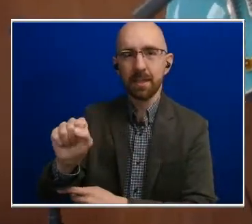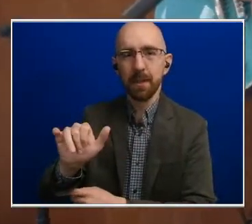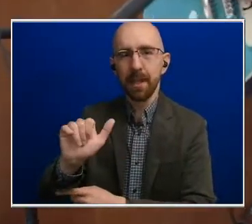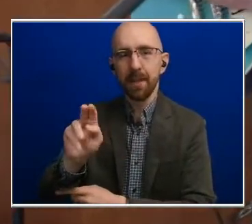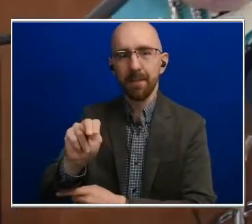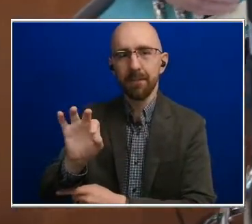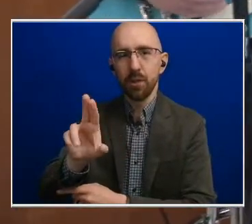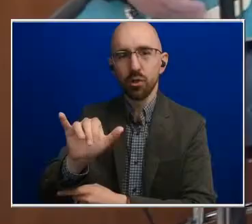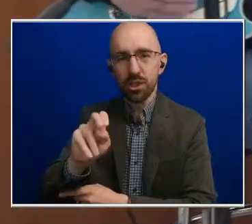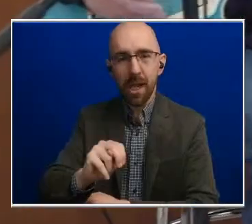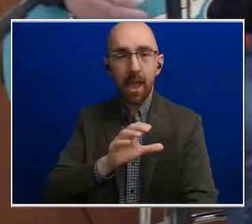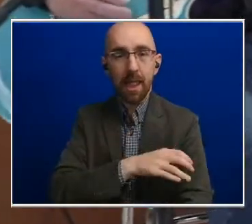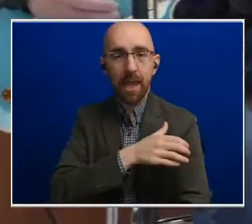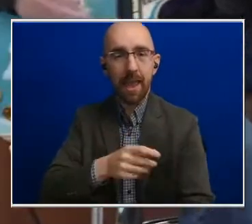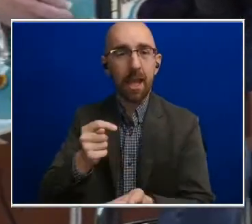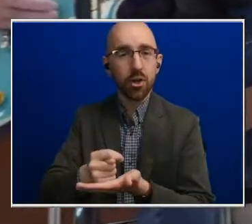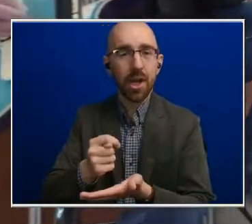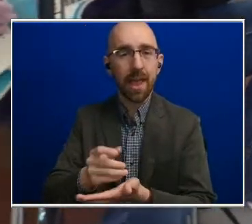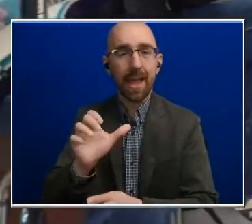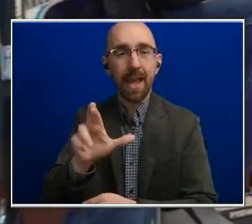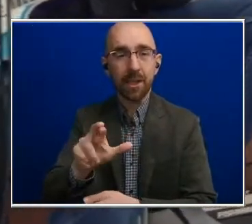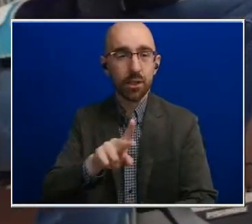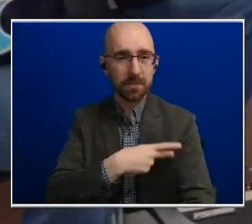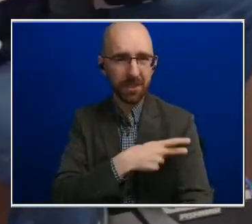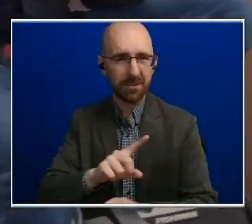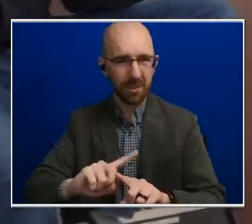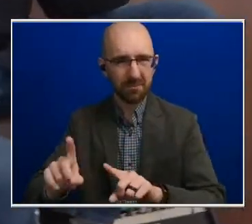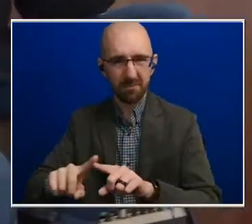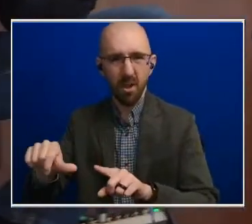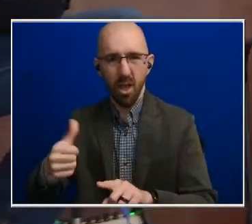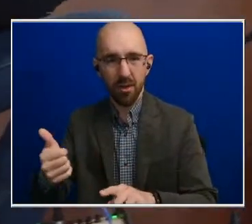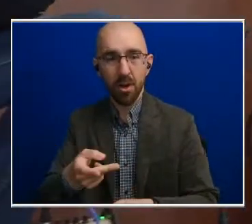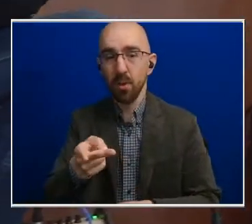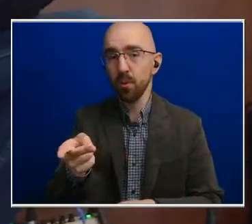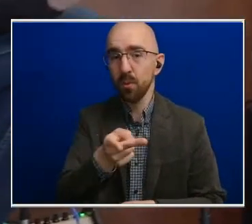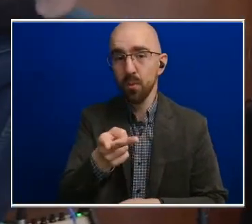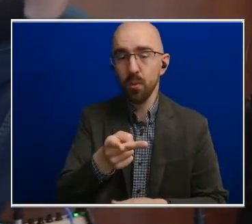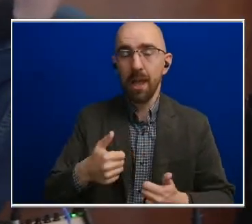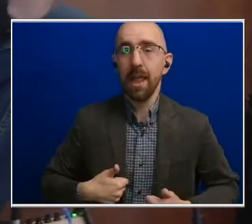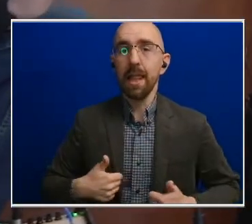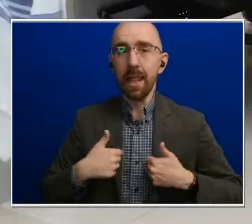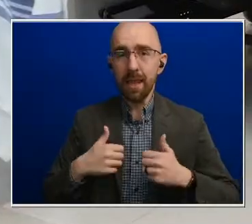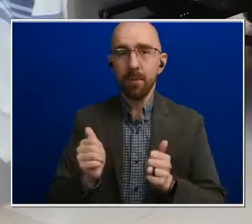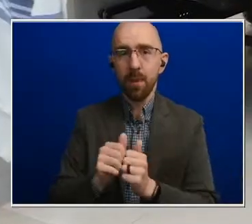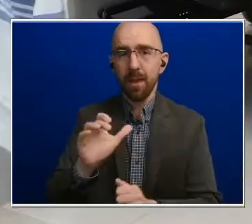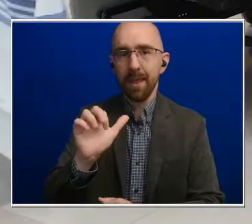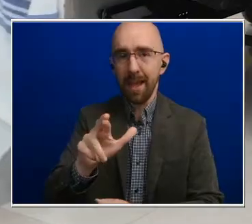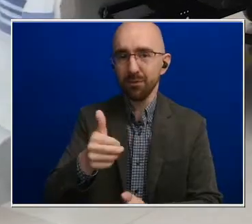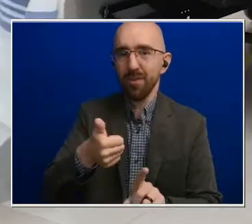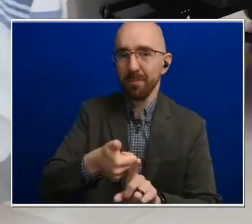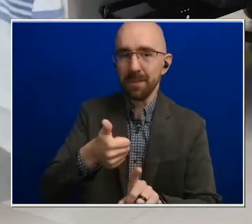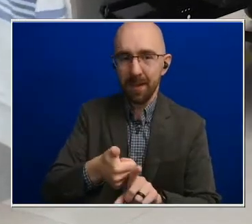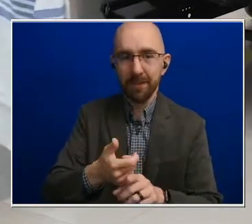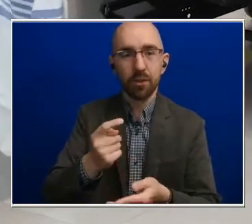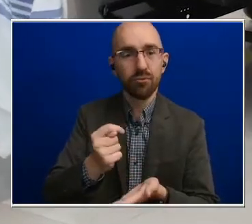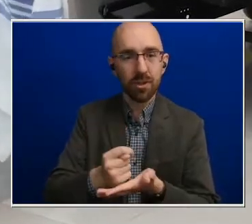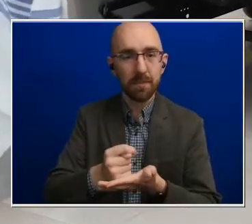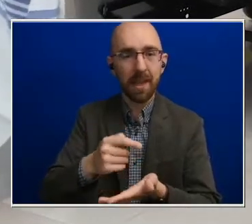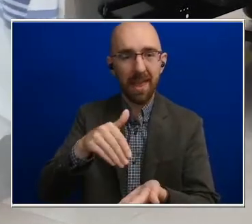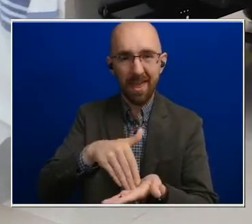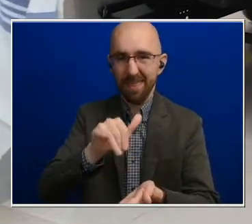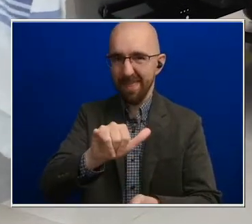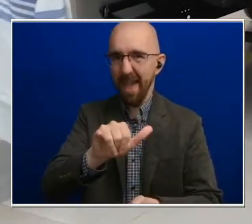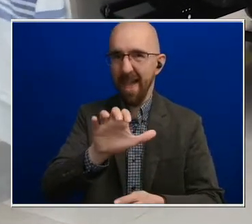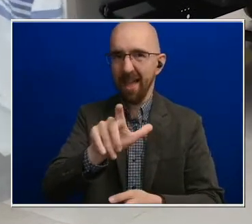cancer patients, but other types of patients as well. Now, two of those band members are living with cancer themselves, getting treatment at that same clinic. And